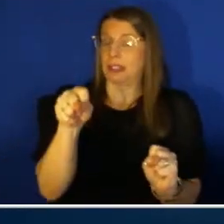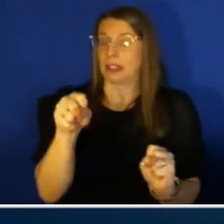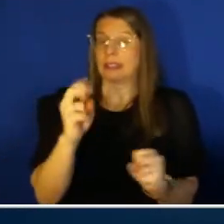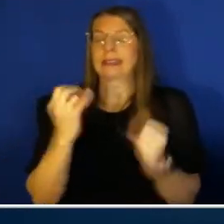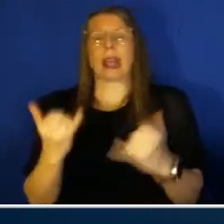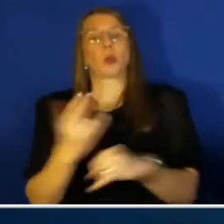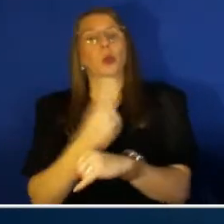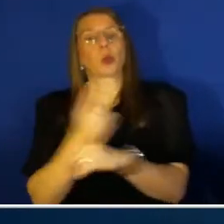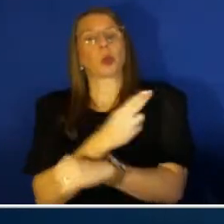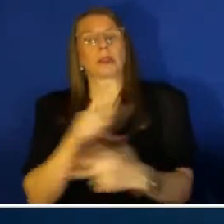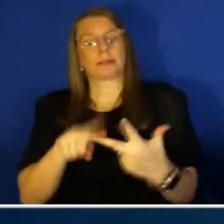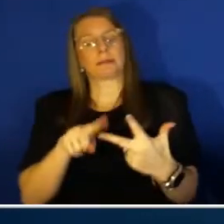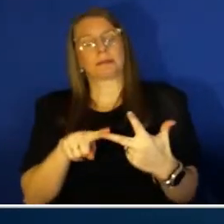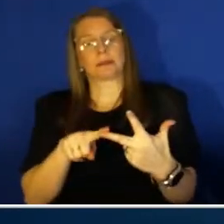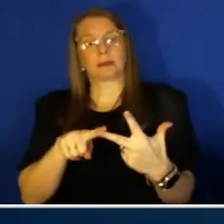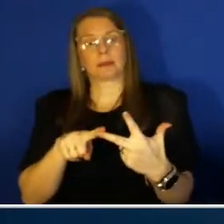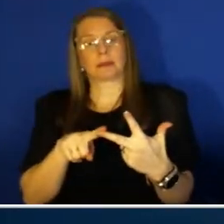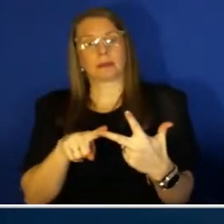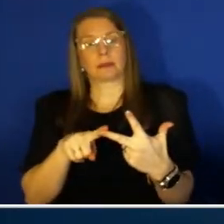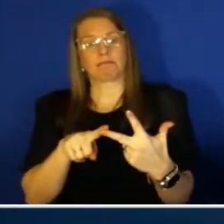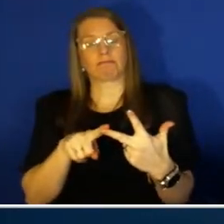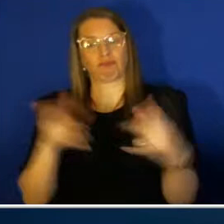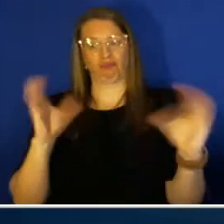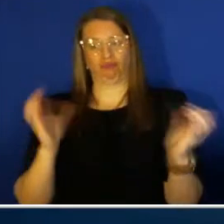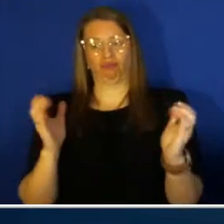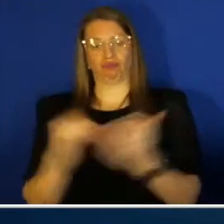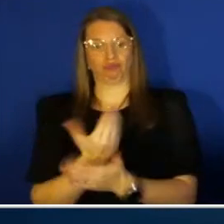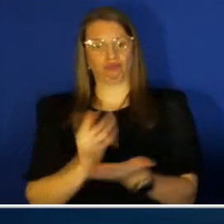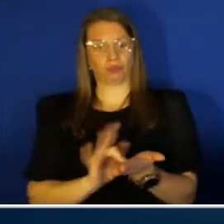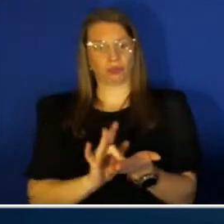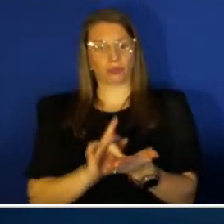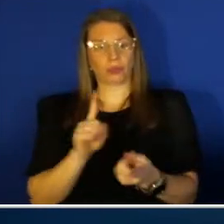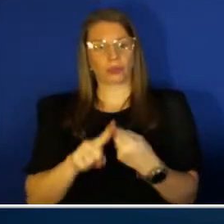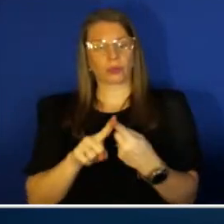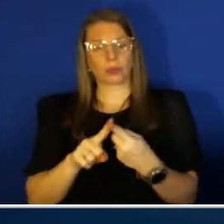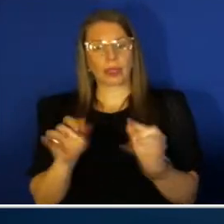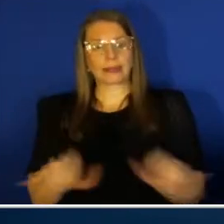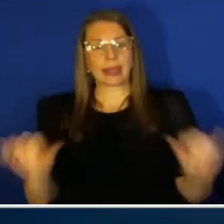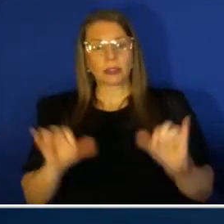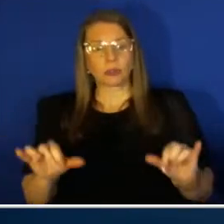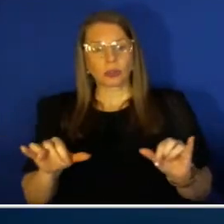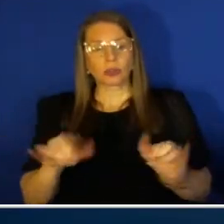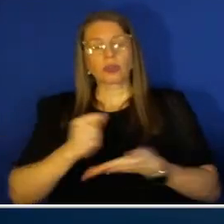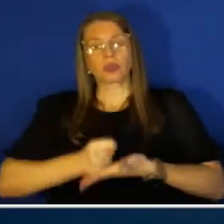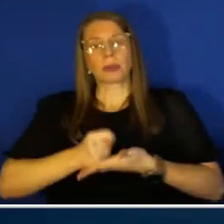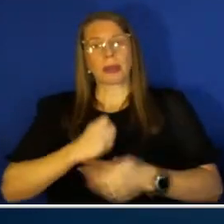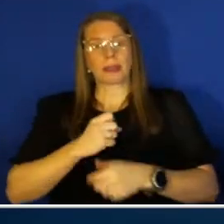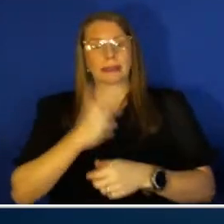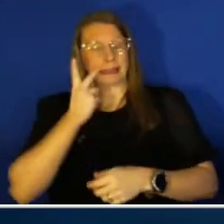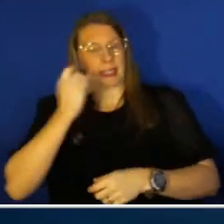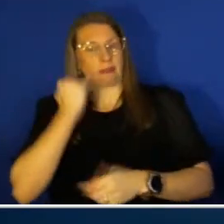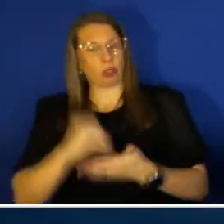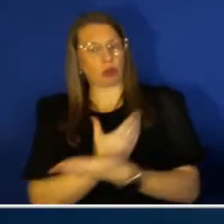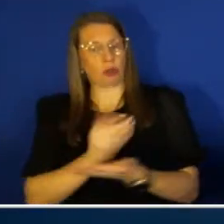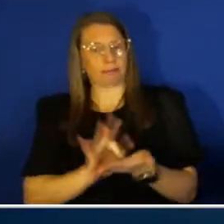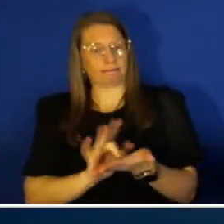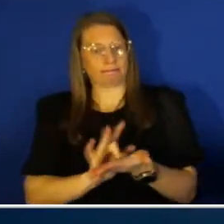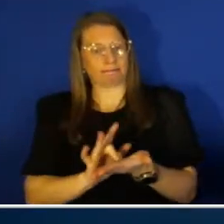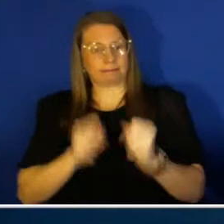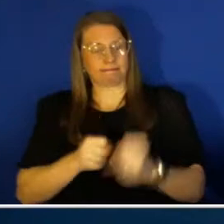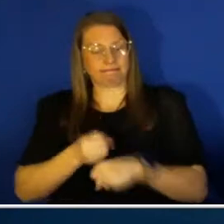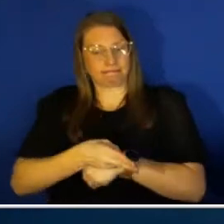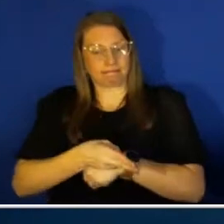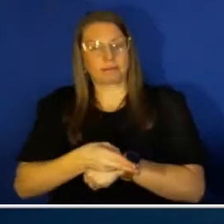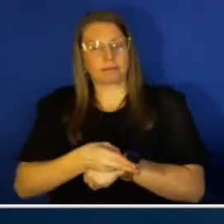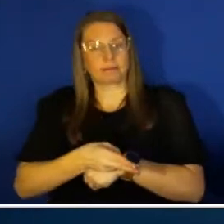in phase 3 is really comparing a new drug to a standard treatment to see if this new drug can beat the standard treatment as a new standard